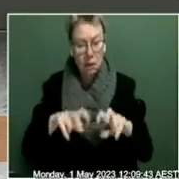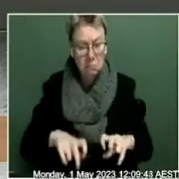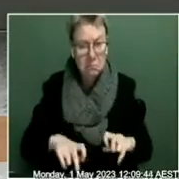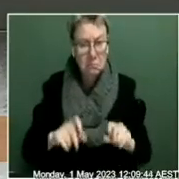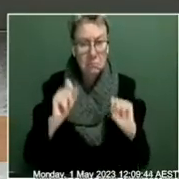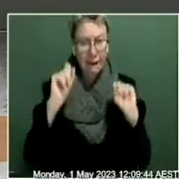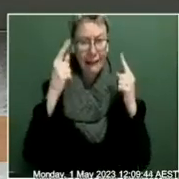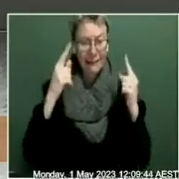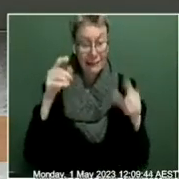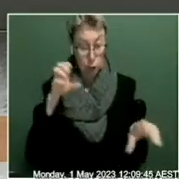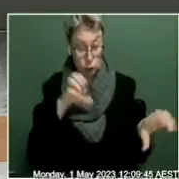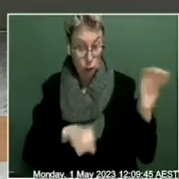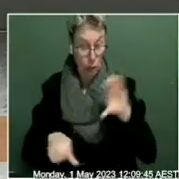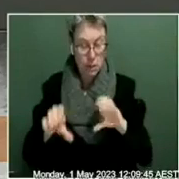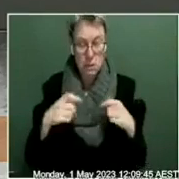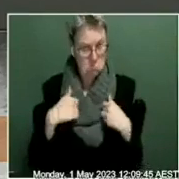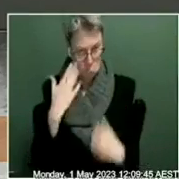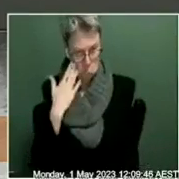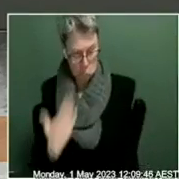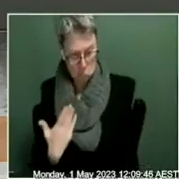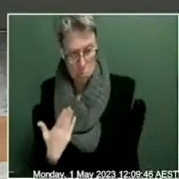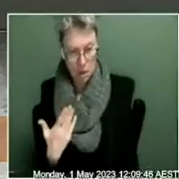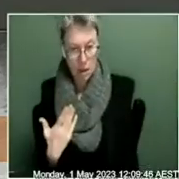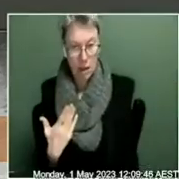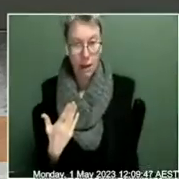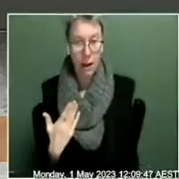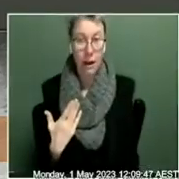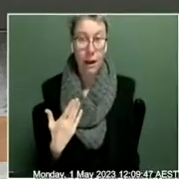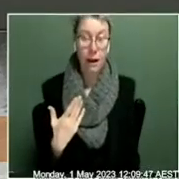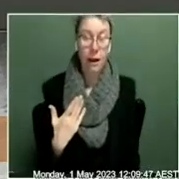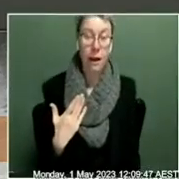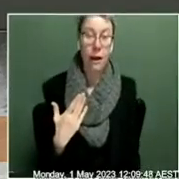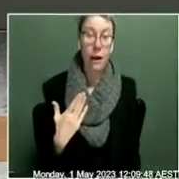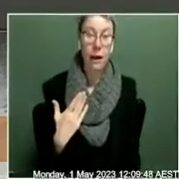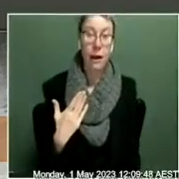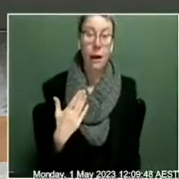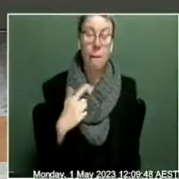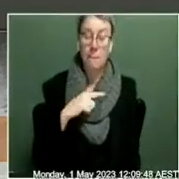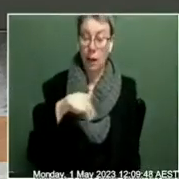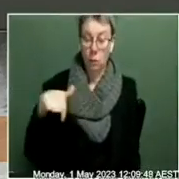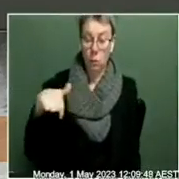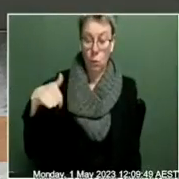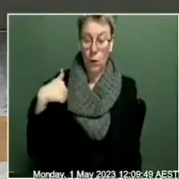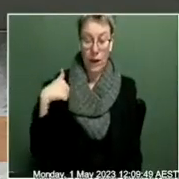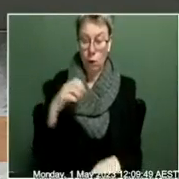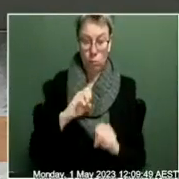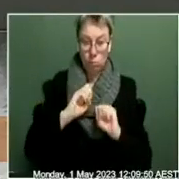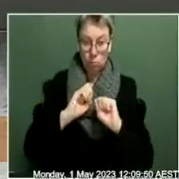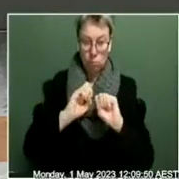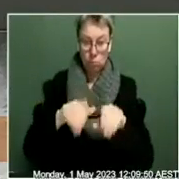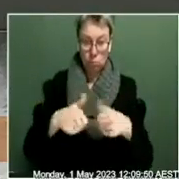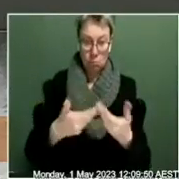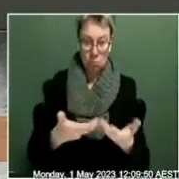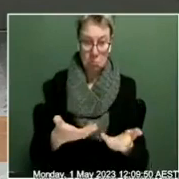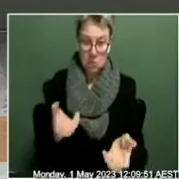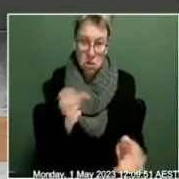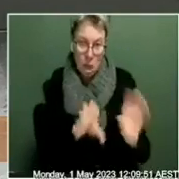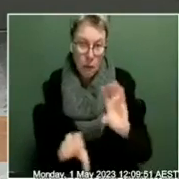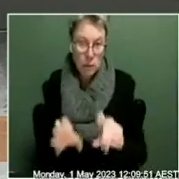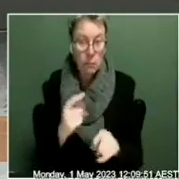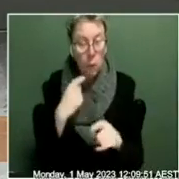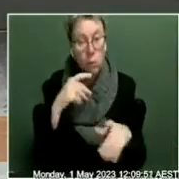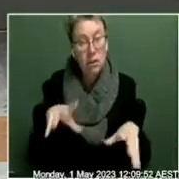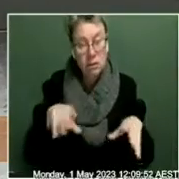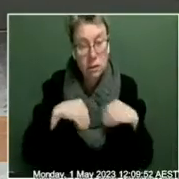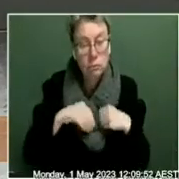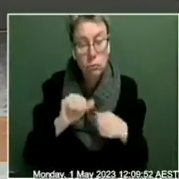but we'll accept your statement about the challenges that many young people find themselves in if they're in the system. So is